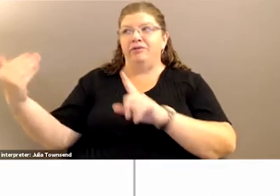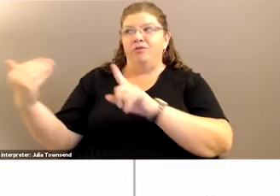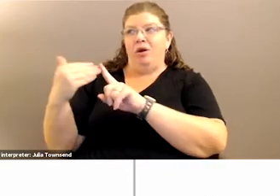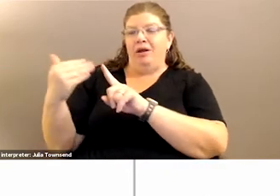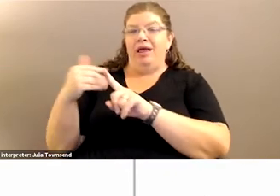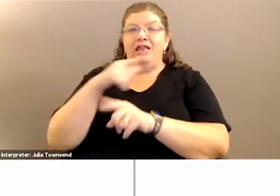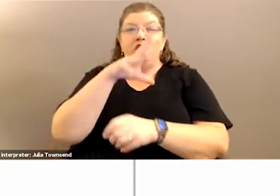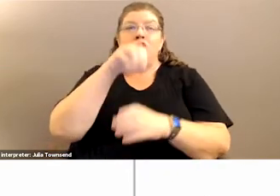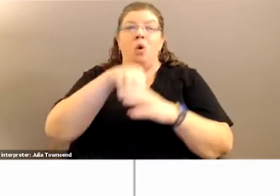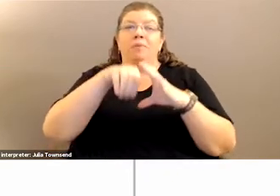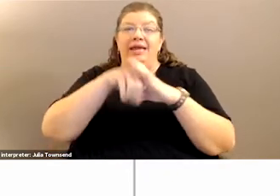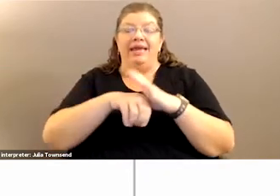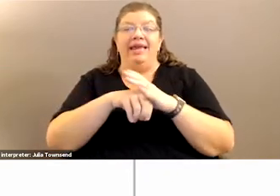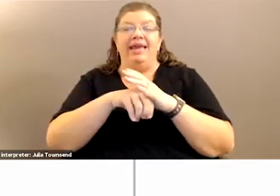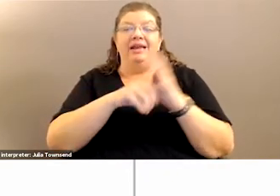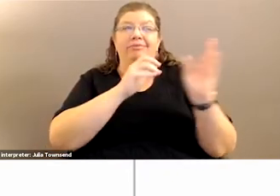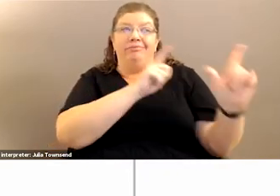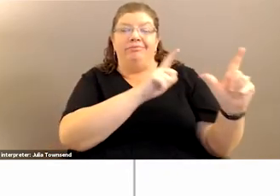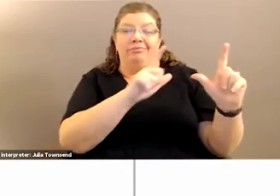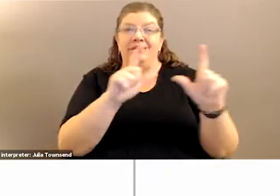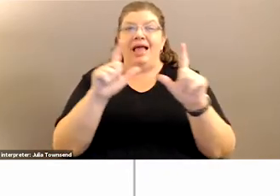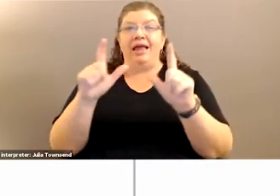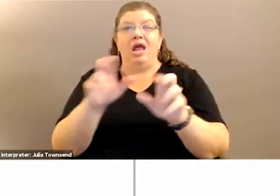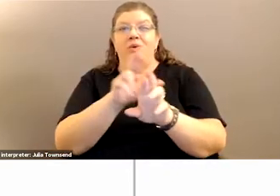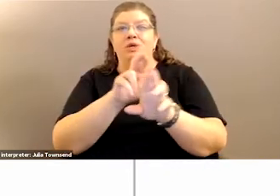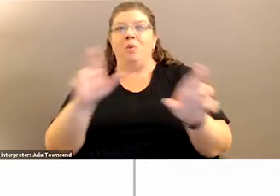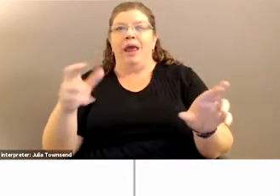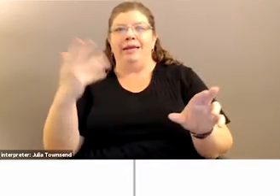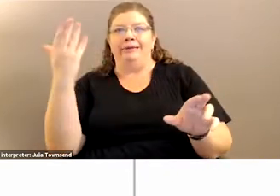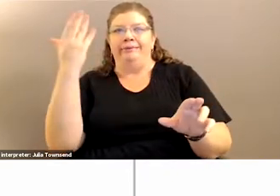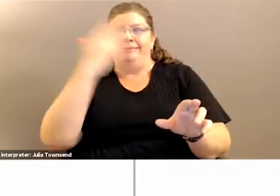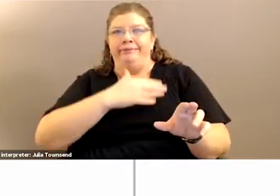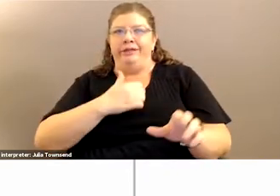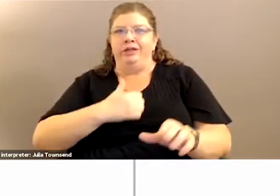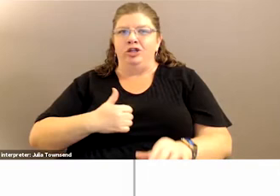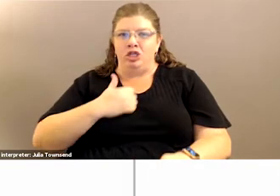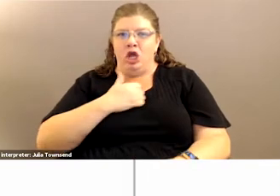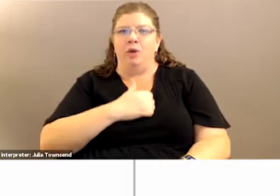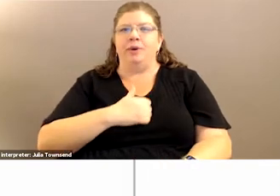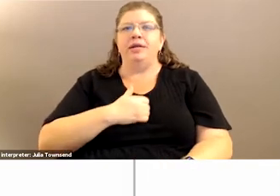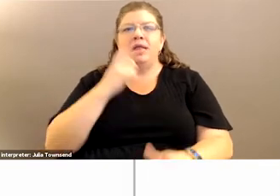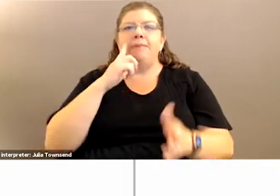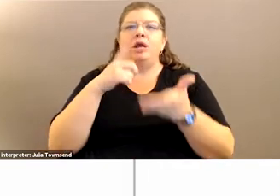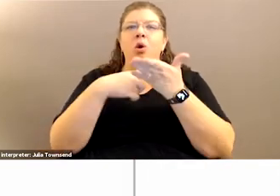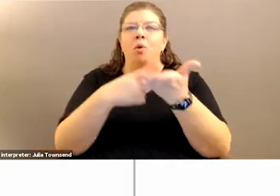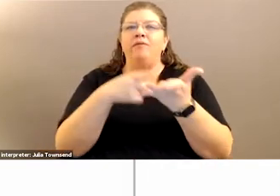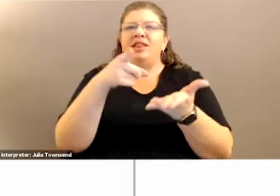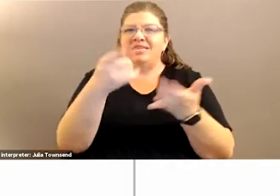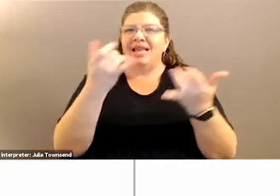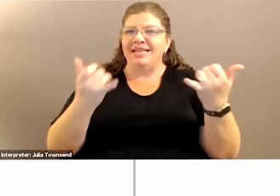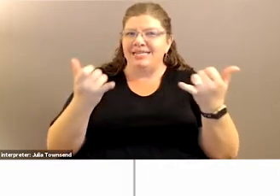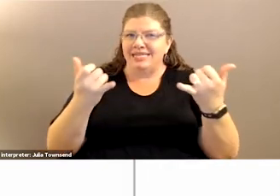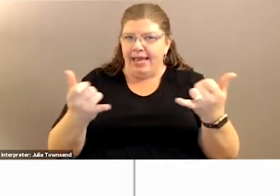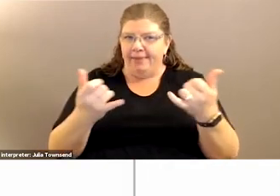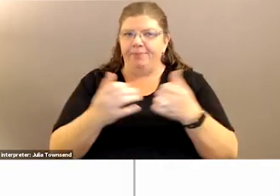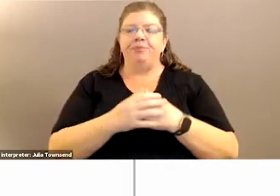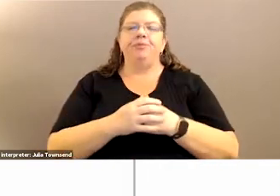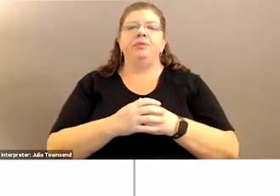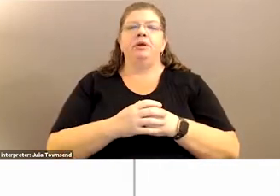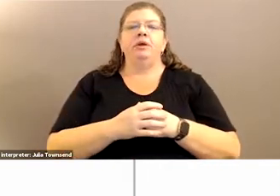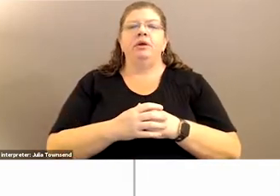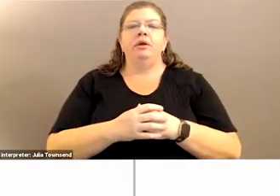slide deck and we had it ready and it was not in here so i'd like to go over it at this time um